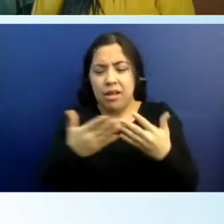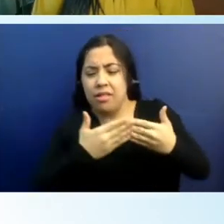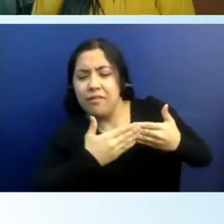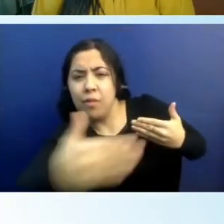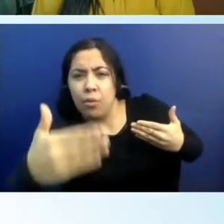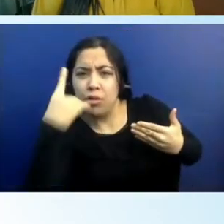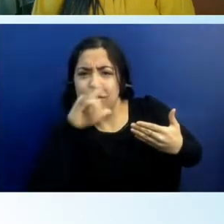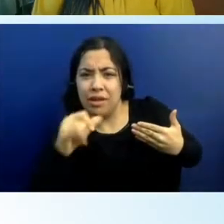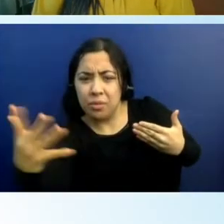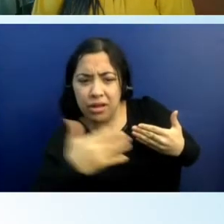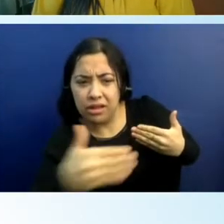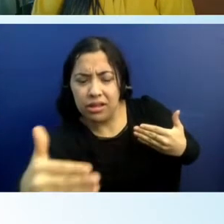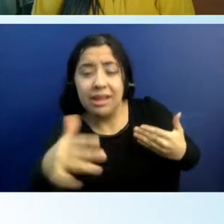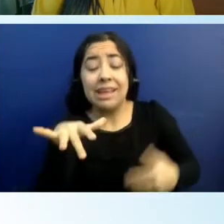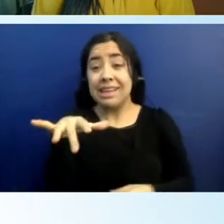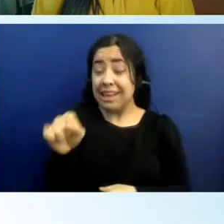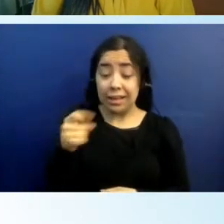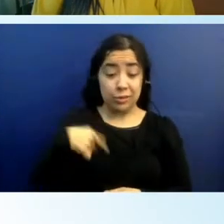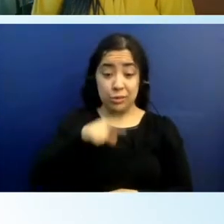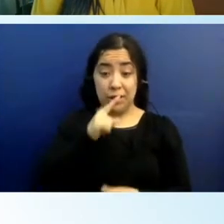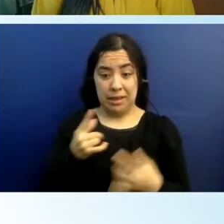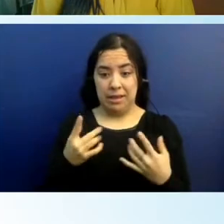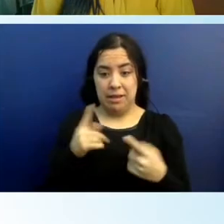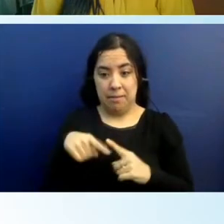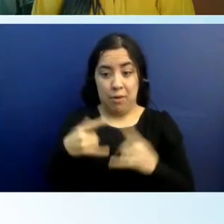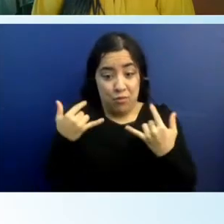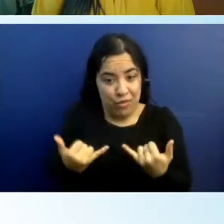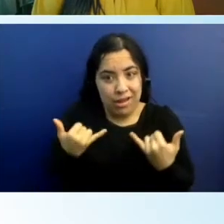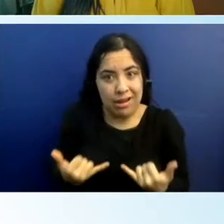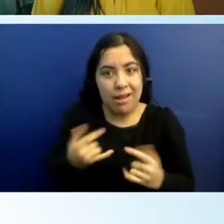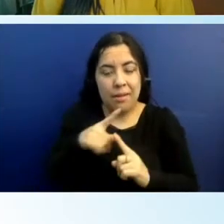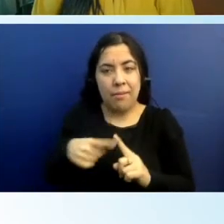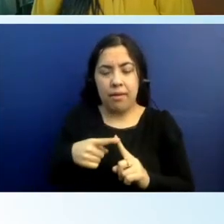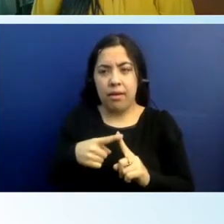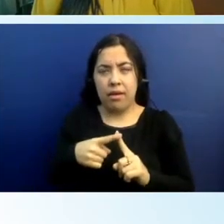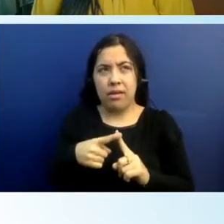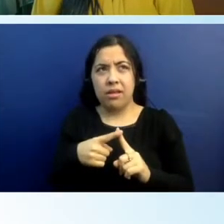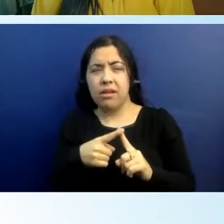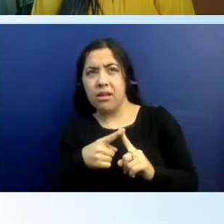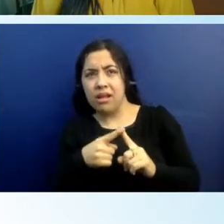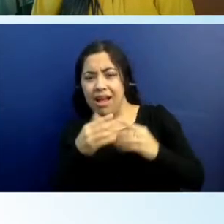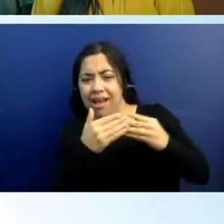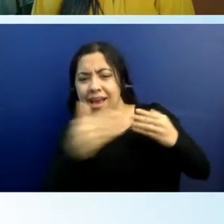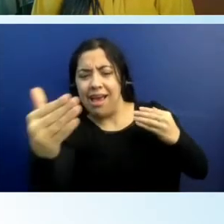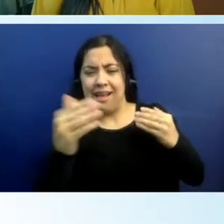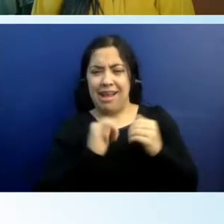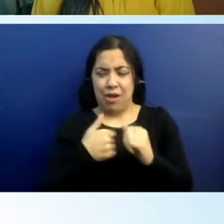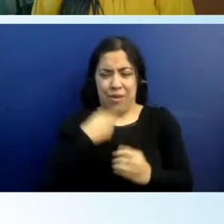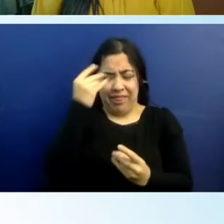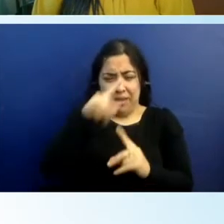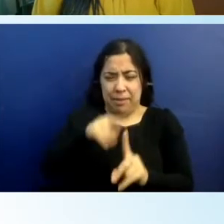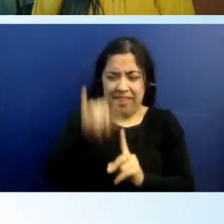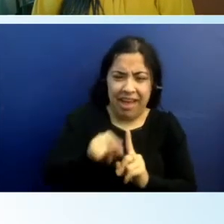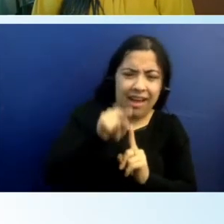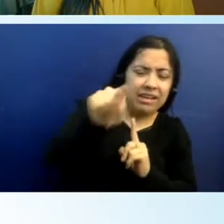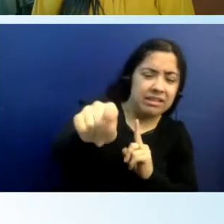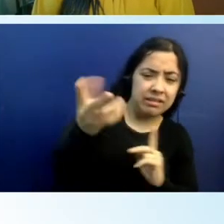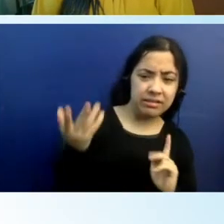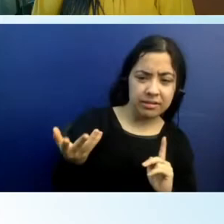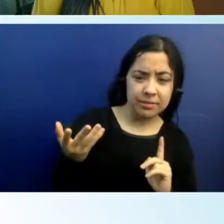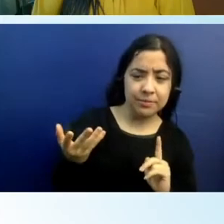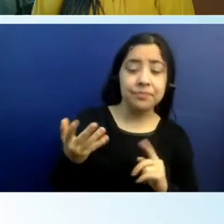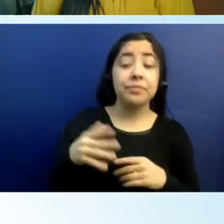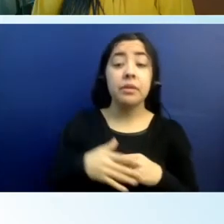Yes, we're talking about the right now, but how do I think about what's ahead? Additionally, the other